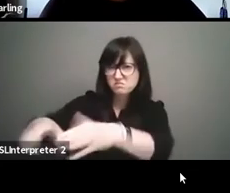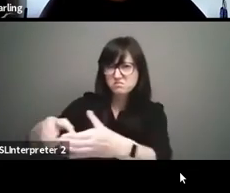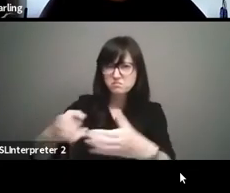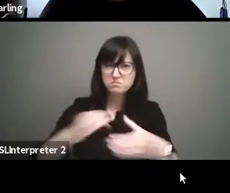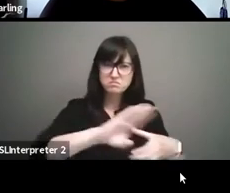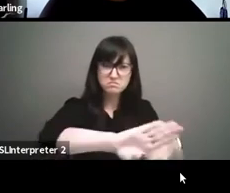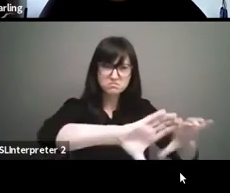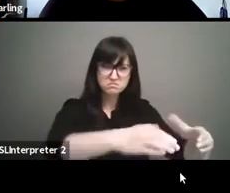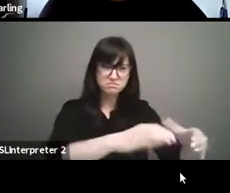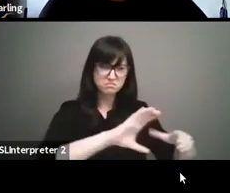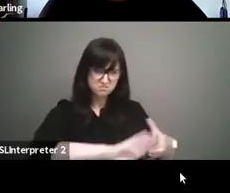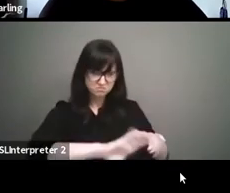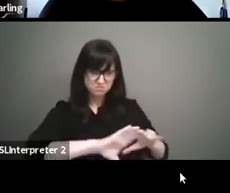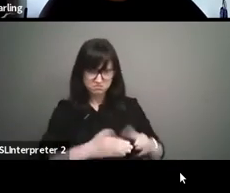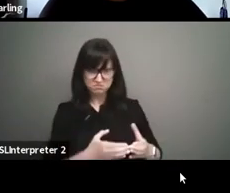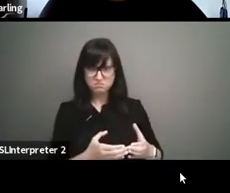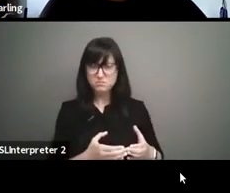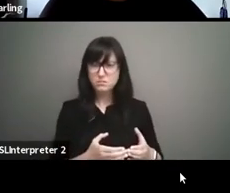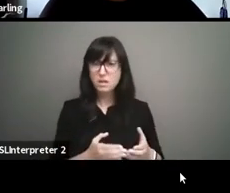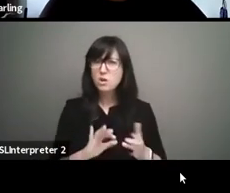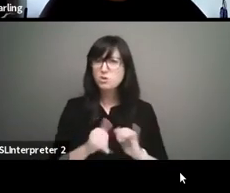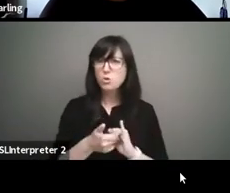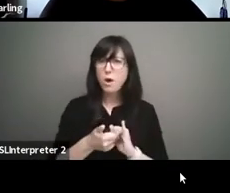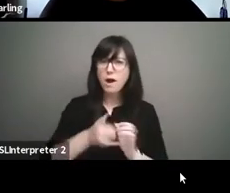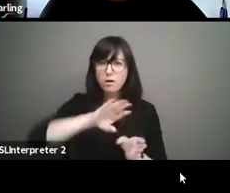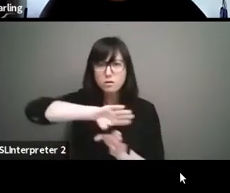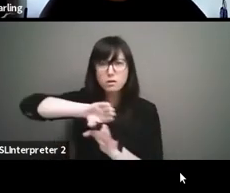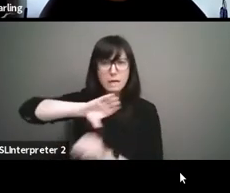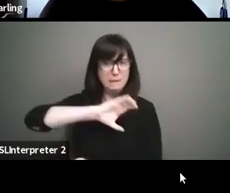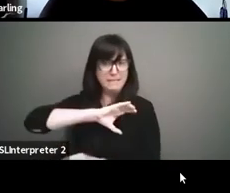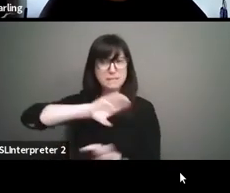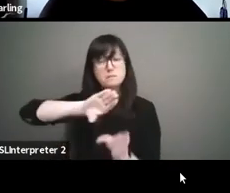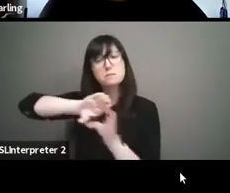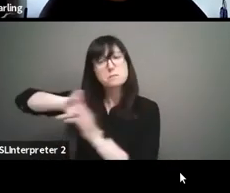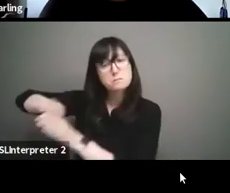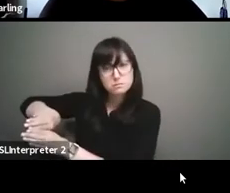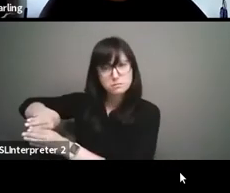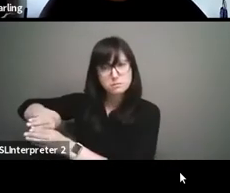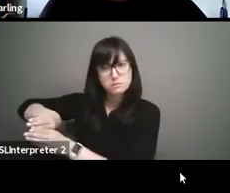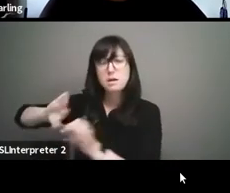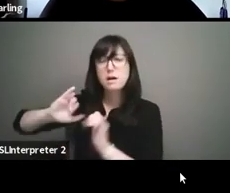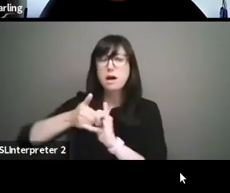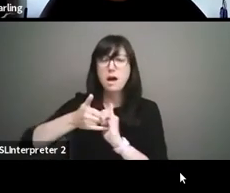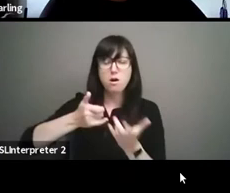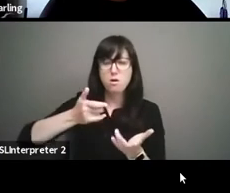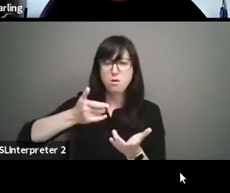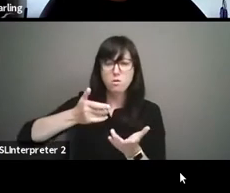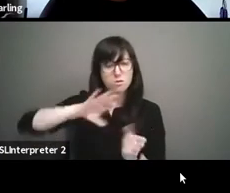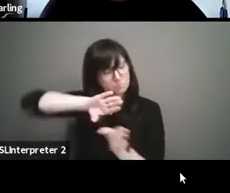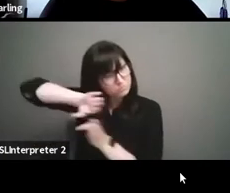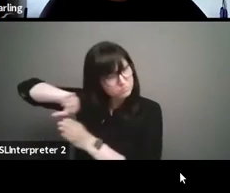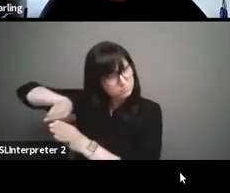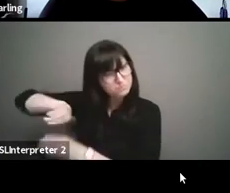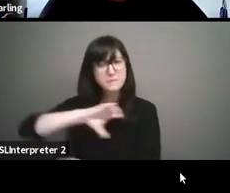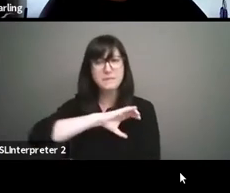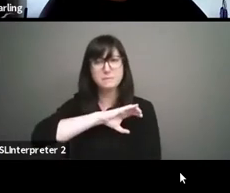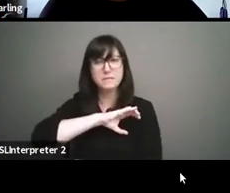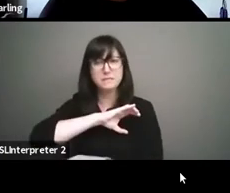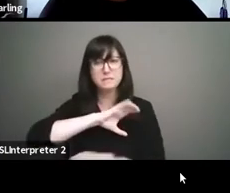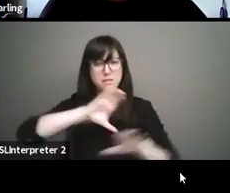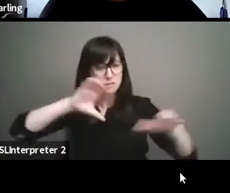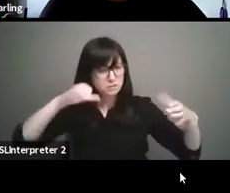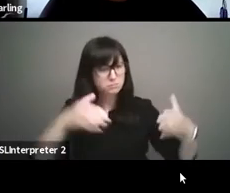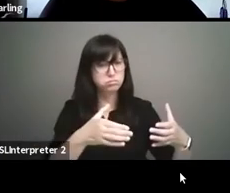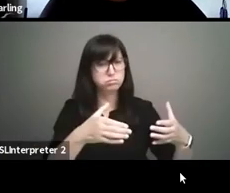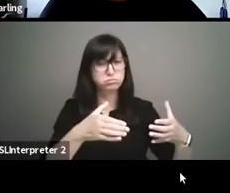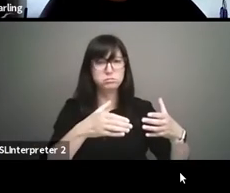getting past cops, we organizing past the absence of cops, and instead organizing towards